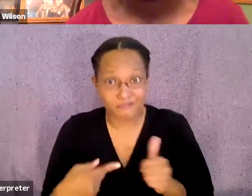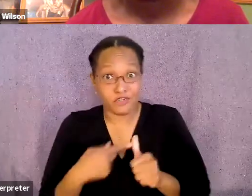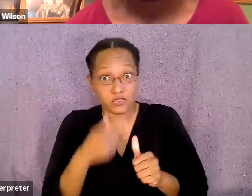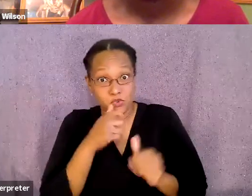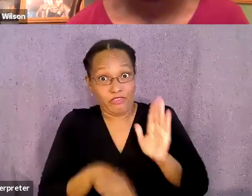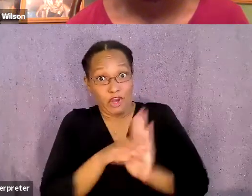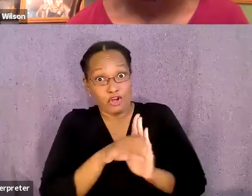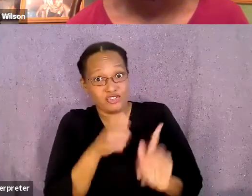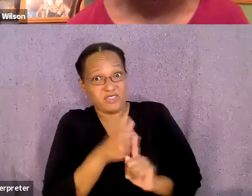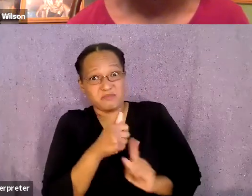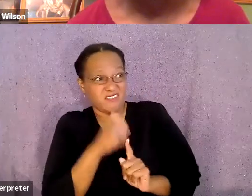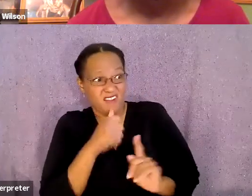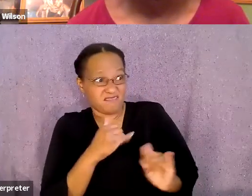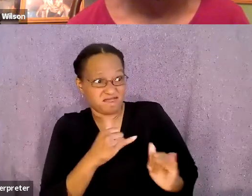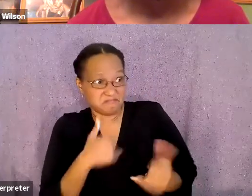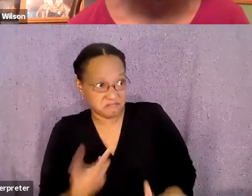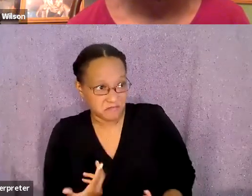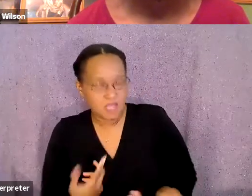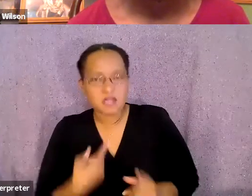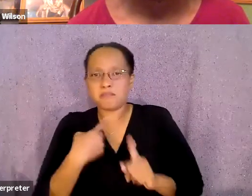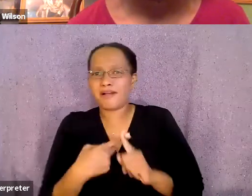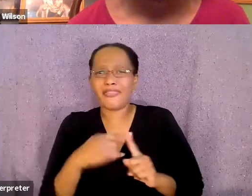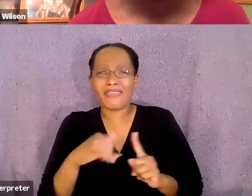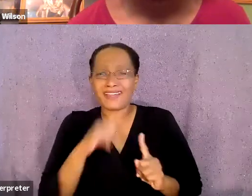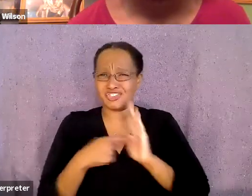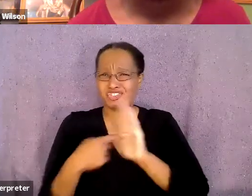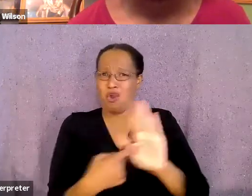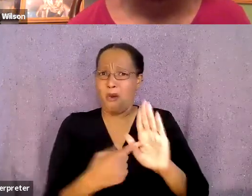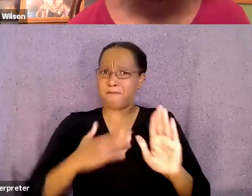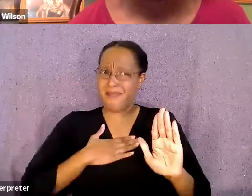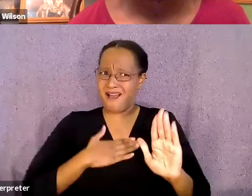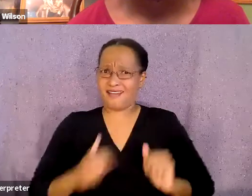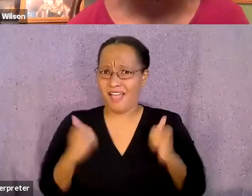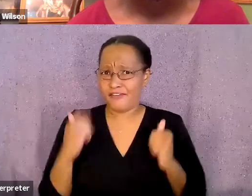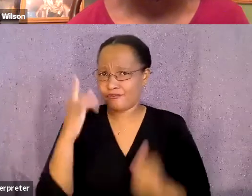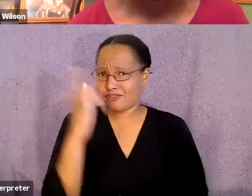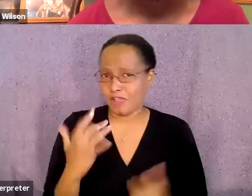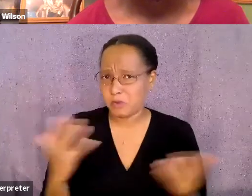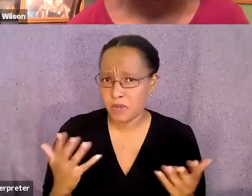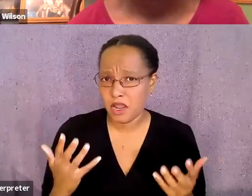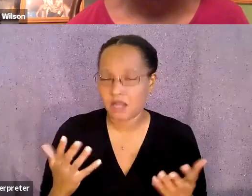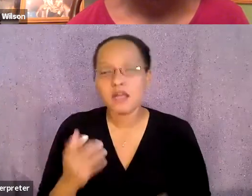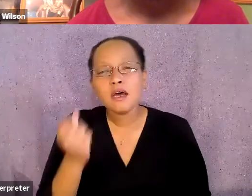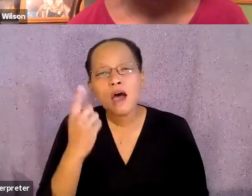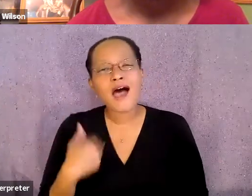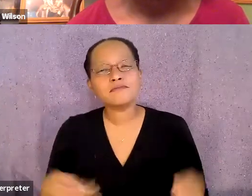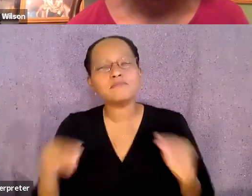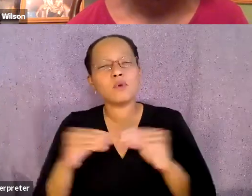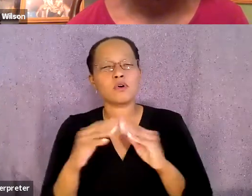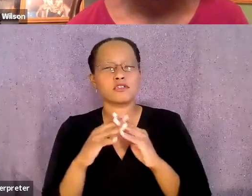itself, but also that doesn't represent the life that I have. You know, and there's more diversity that we